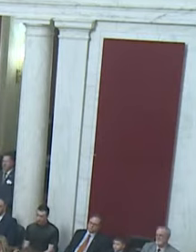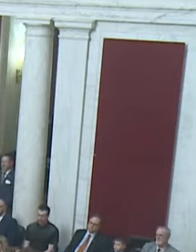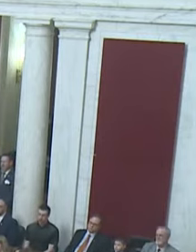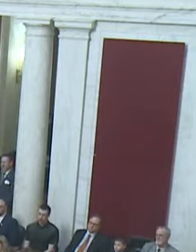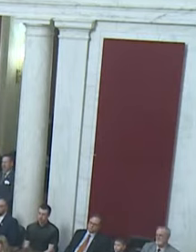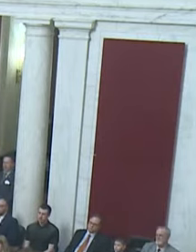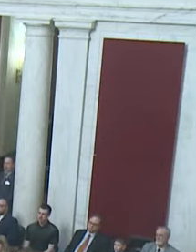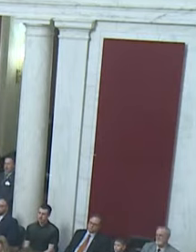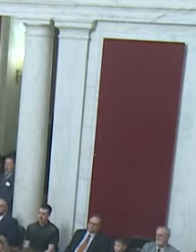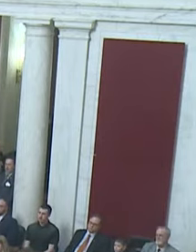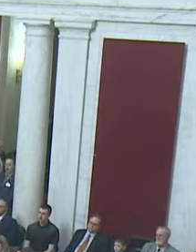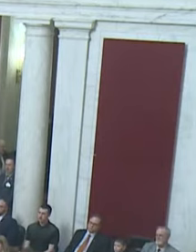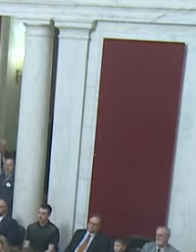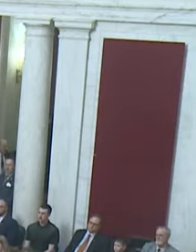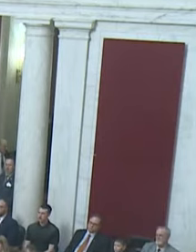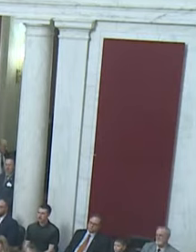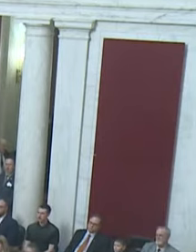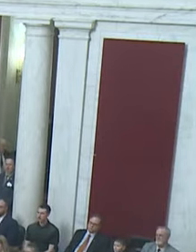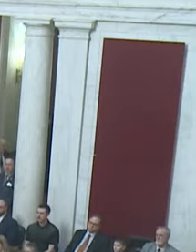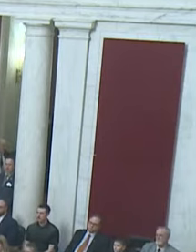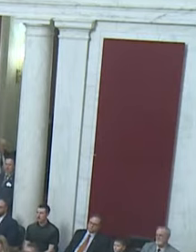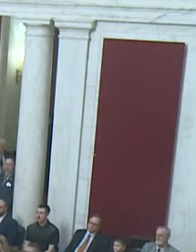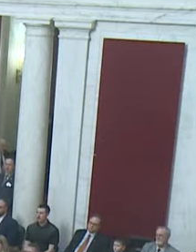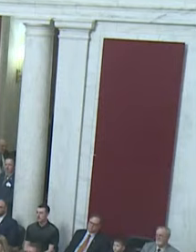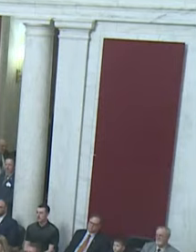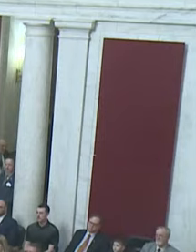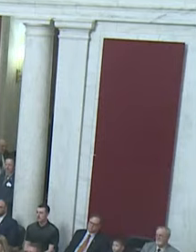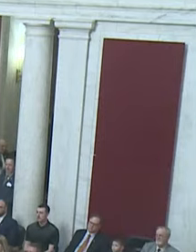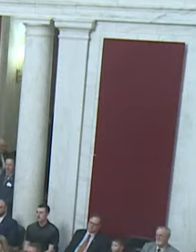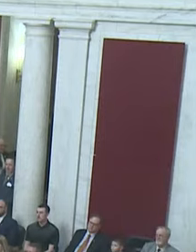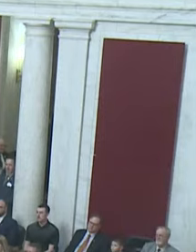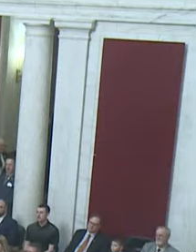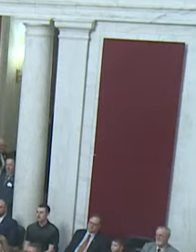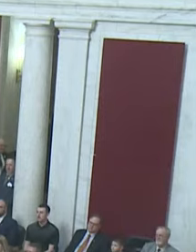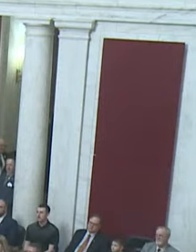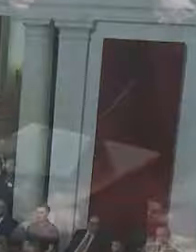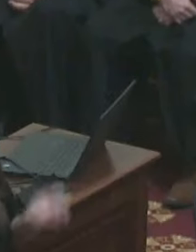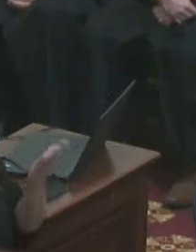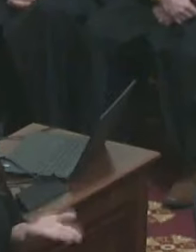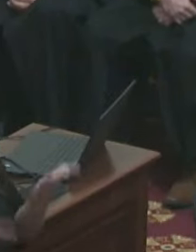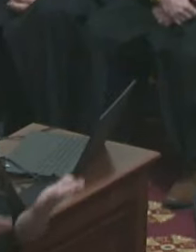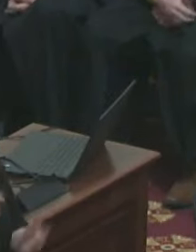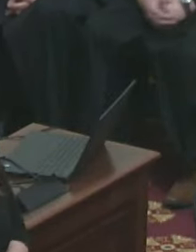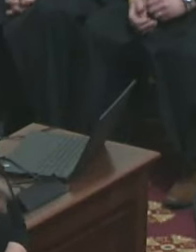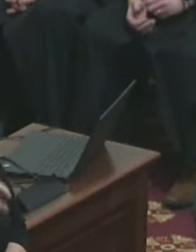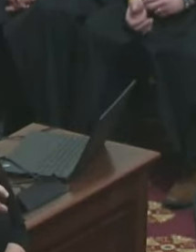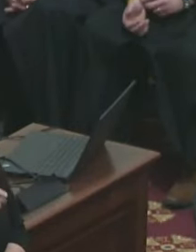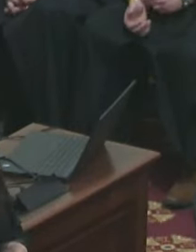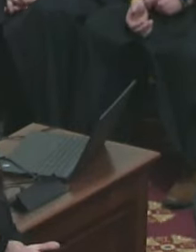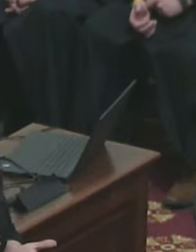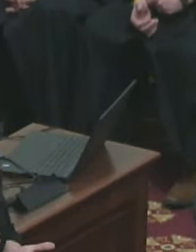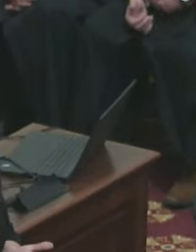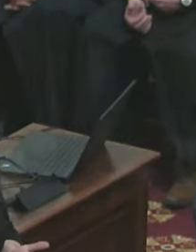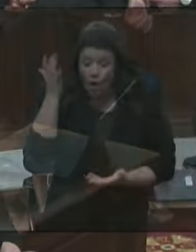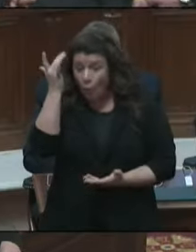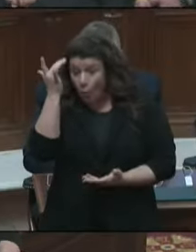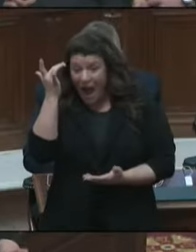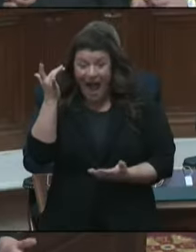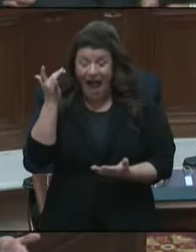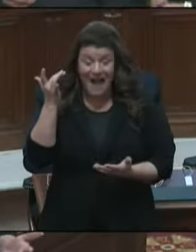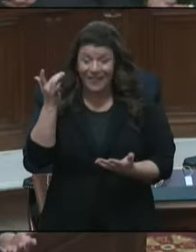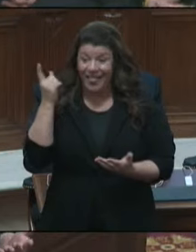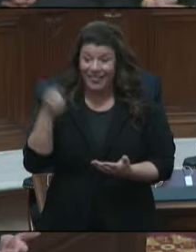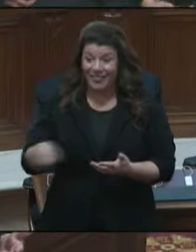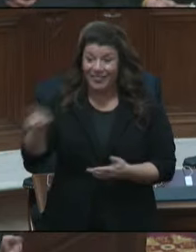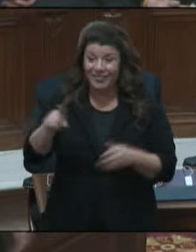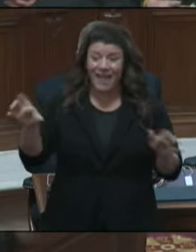each secretary, but in thinking about it, maybe I should, you know, because of all the great